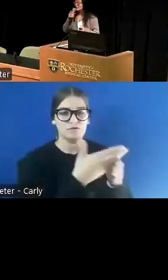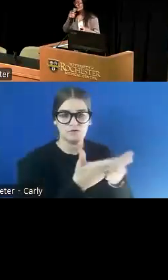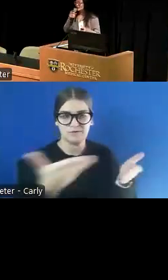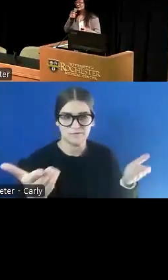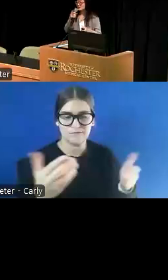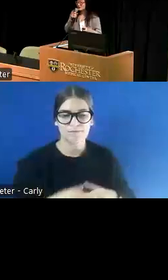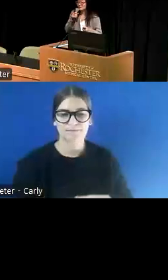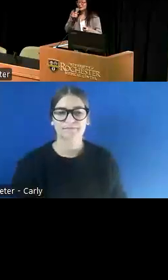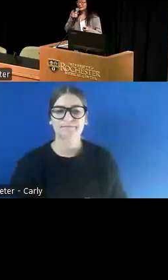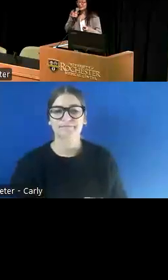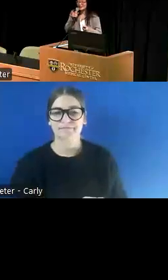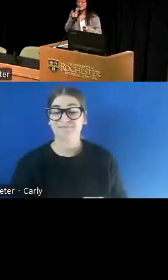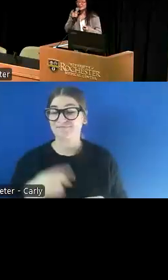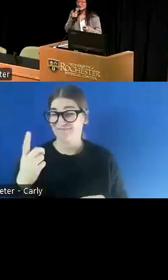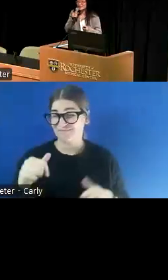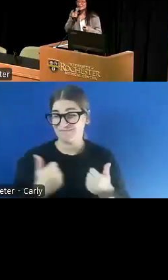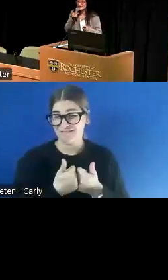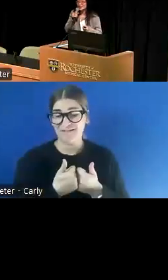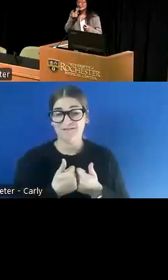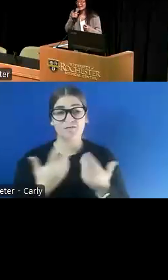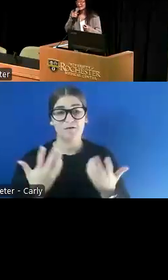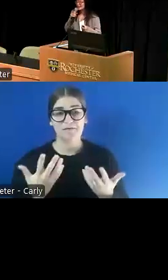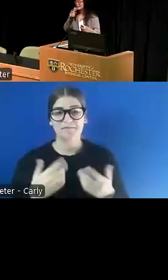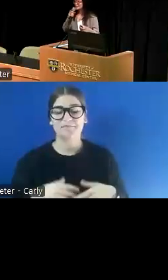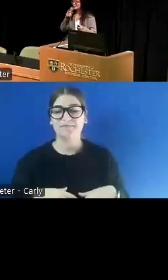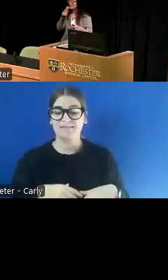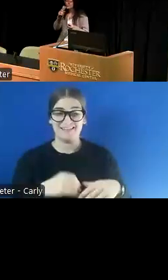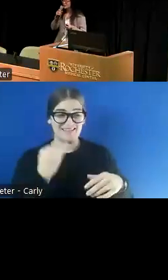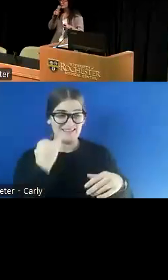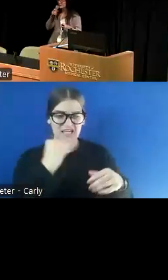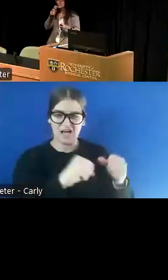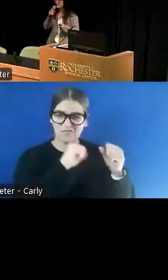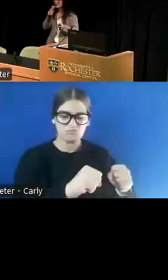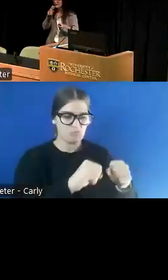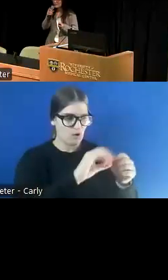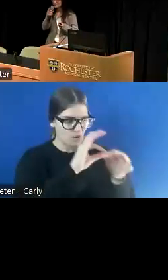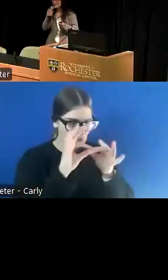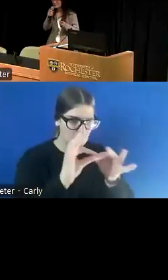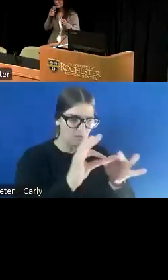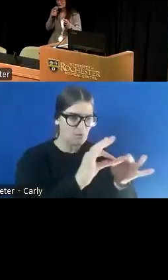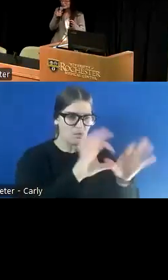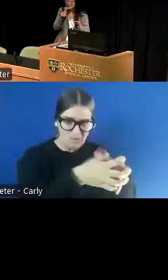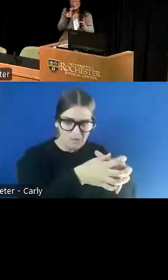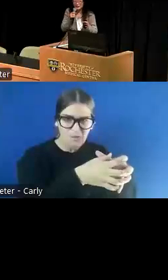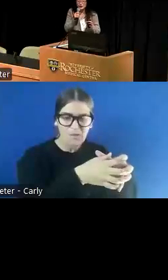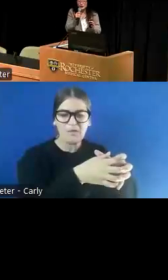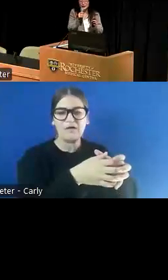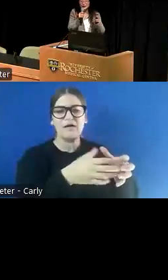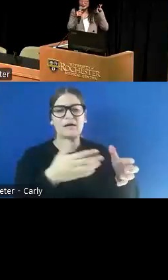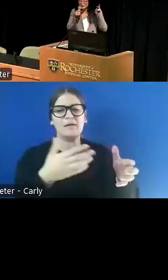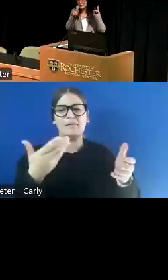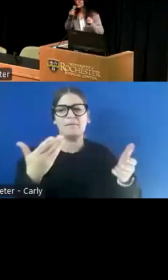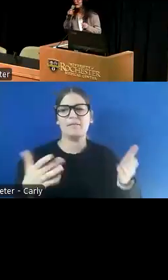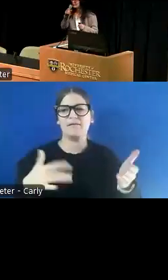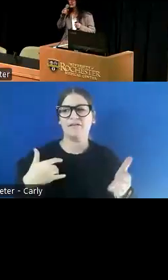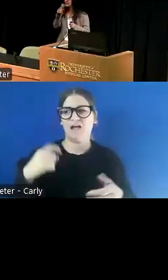said the challenge of breaking into this tight-knit special operations community, because they're usually a little more skeptical about